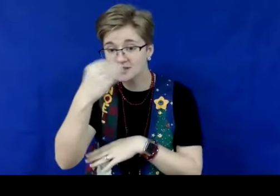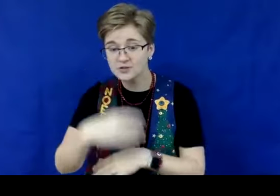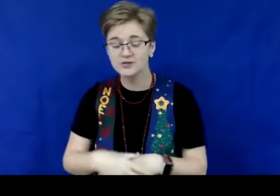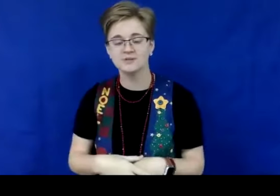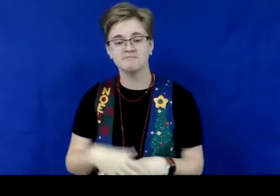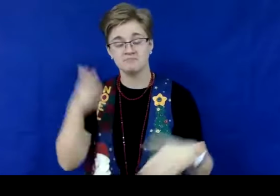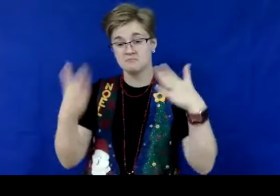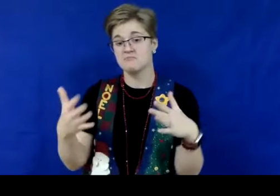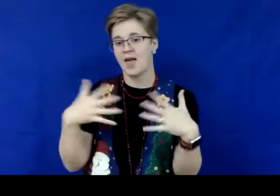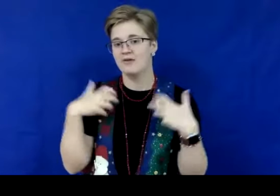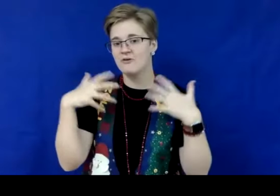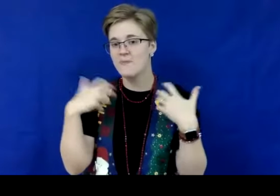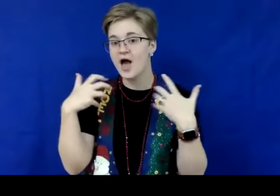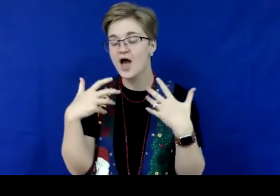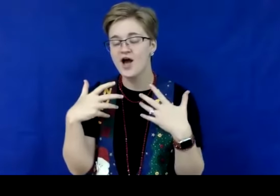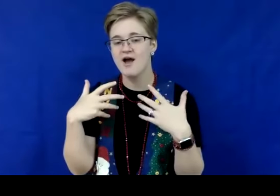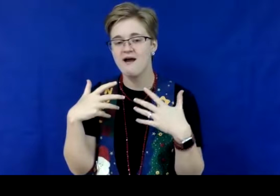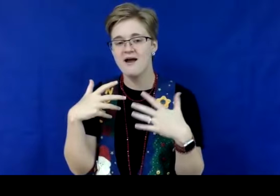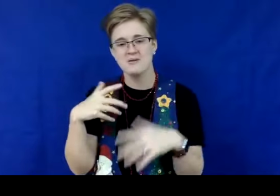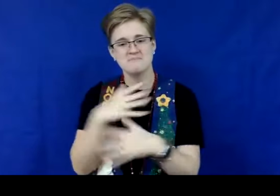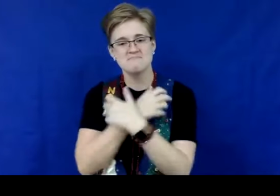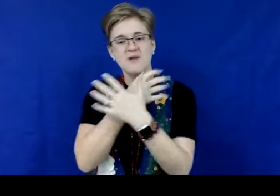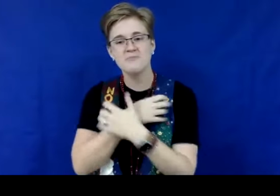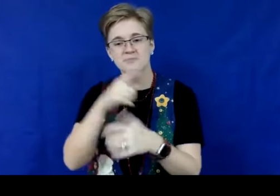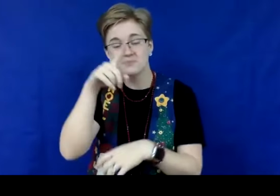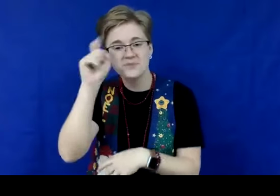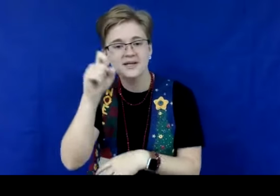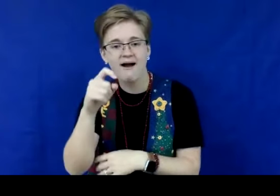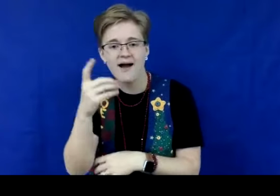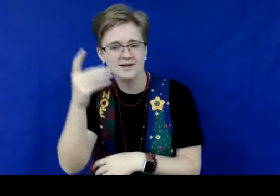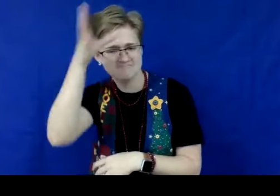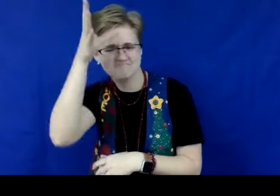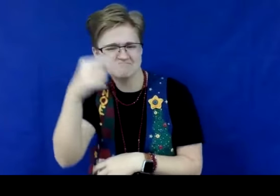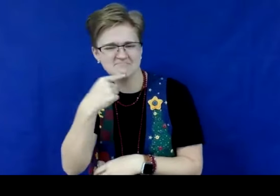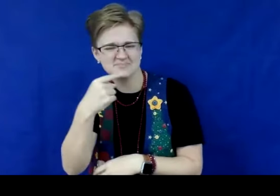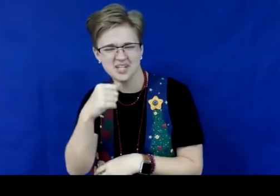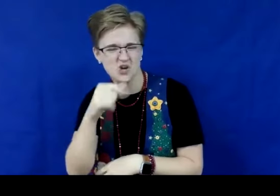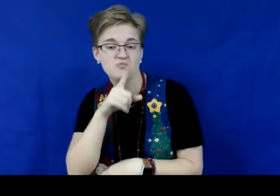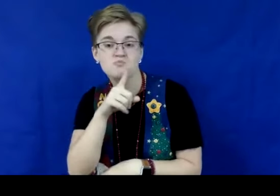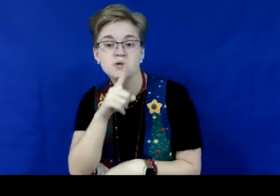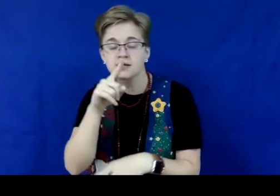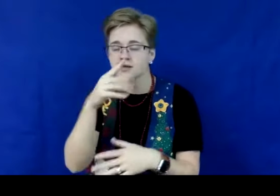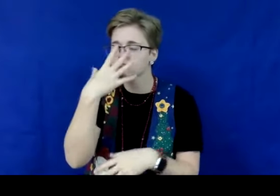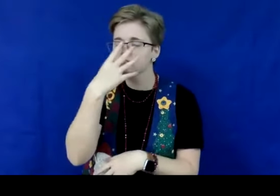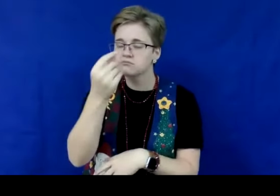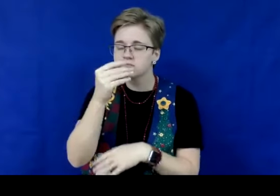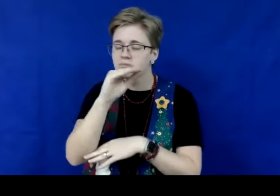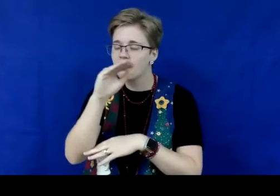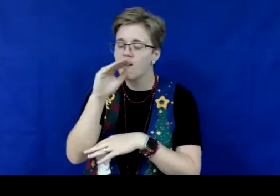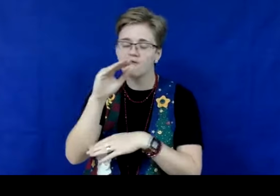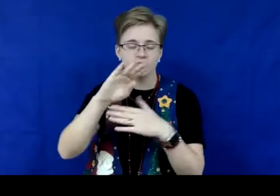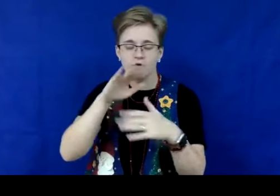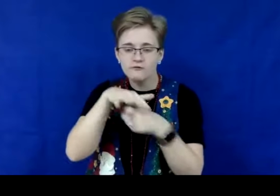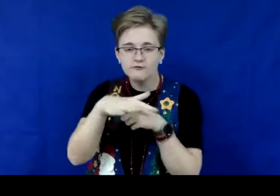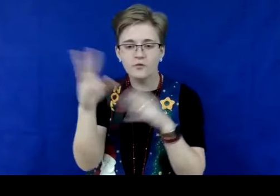even be a bear, because Dad says bears don't really sleep all winter, and if one's going to wake up, I just bet it will wake up